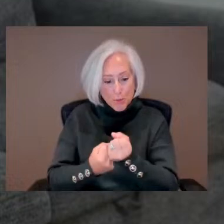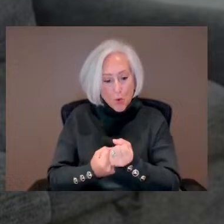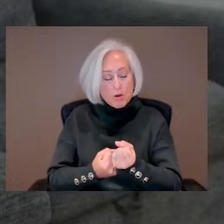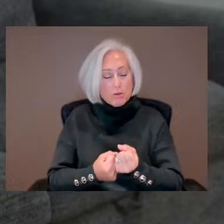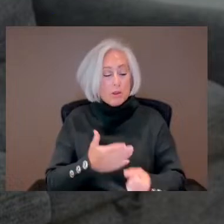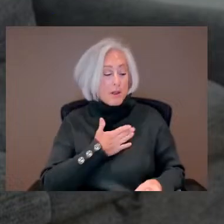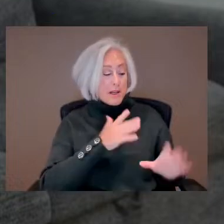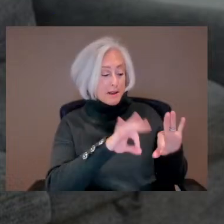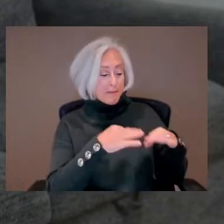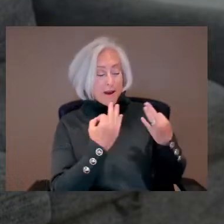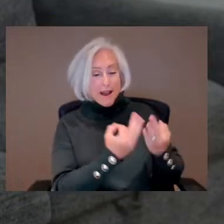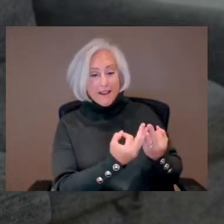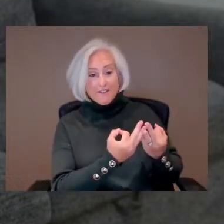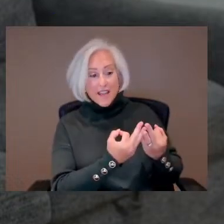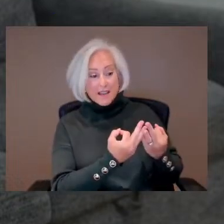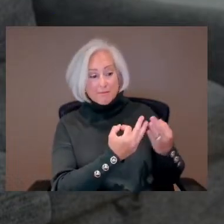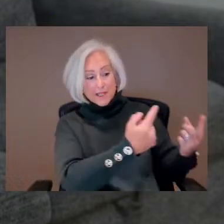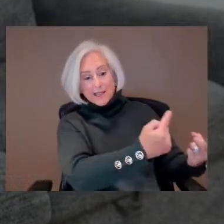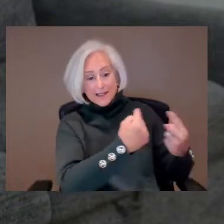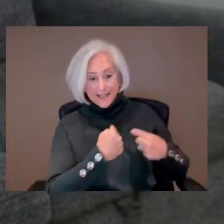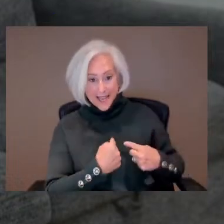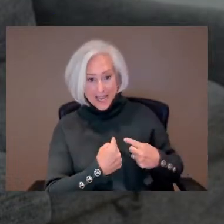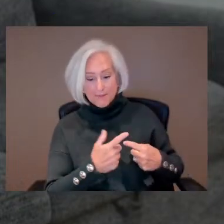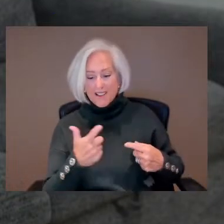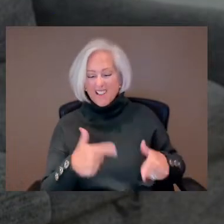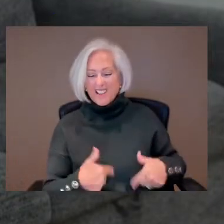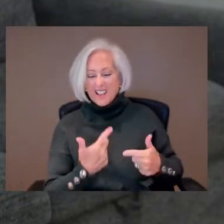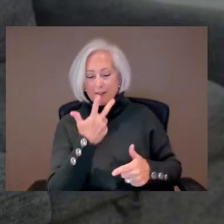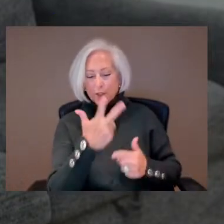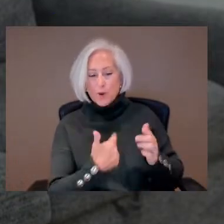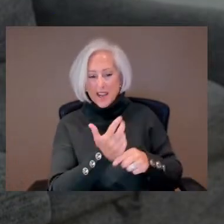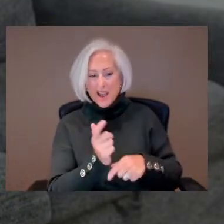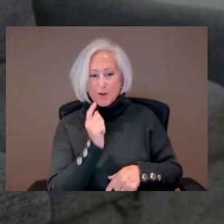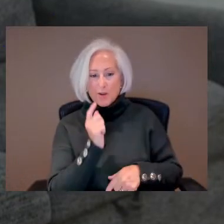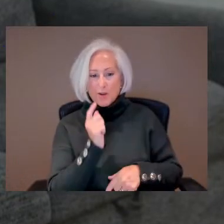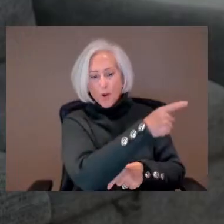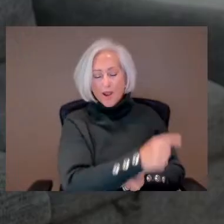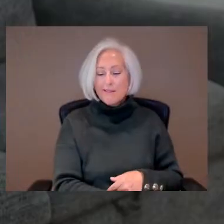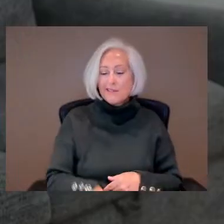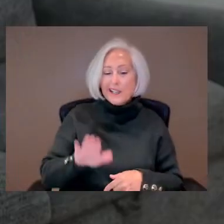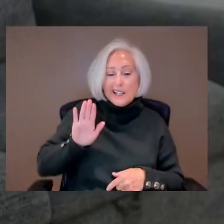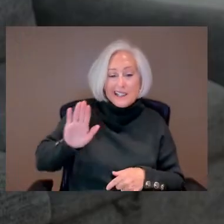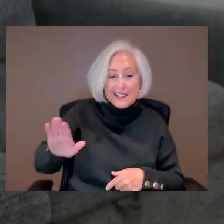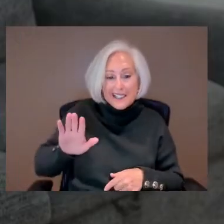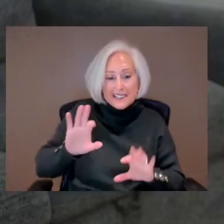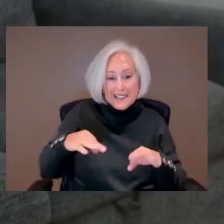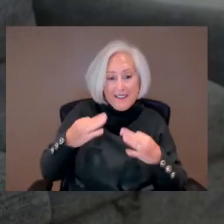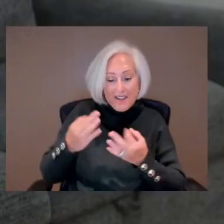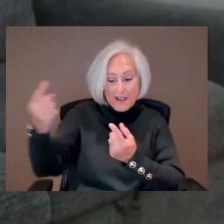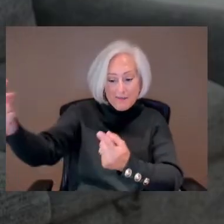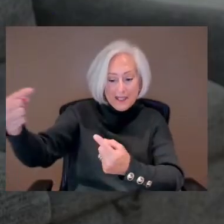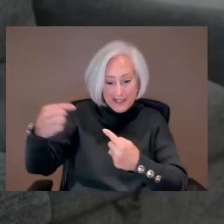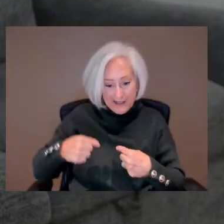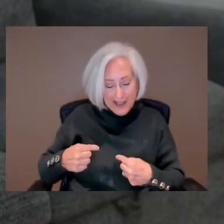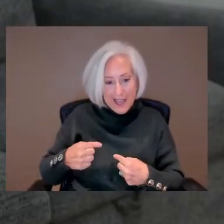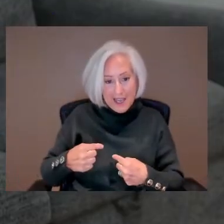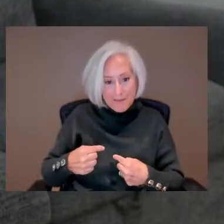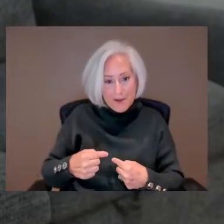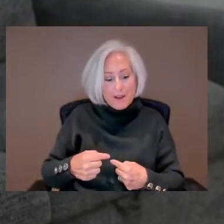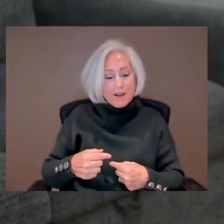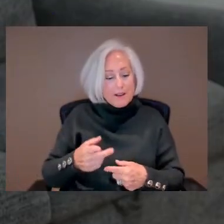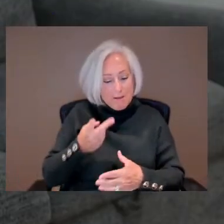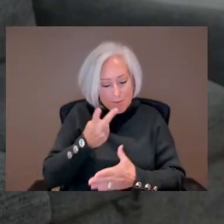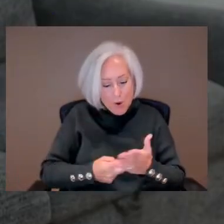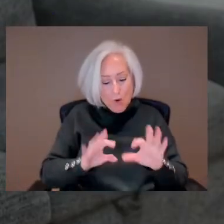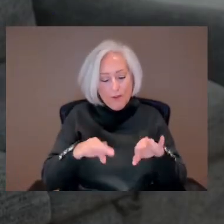away, and his family has come down, and they live so much further, actually, to help with babysitting so I could get to my chemo treatments while I was